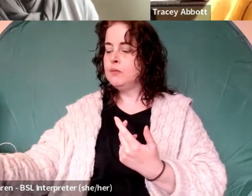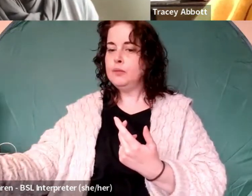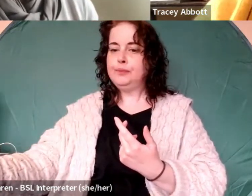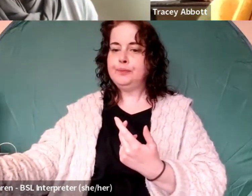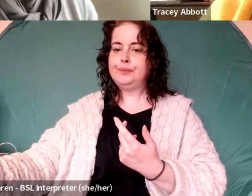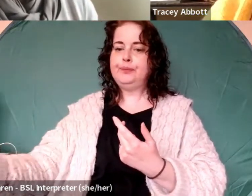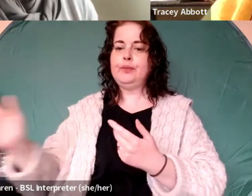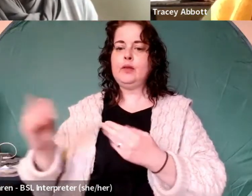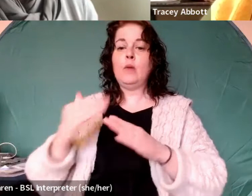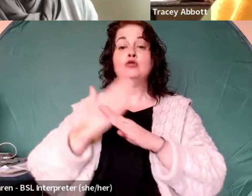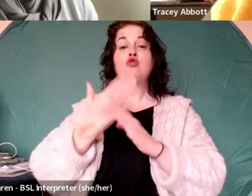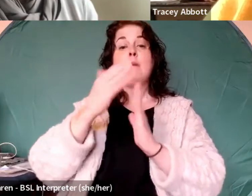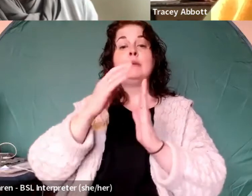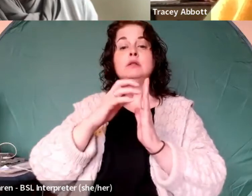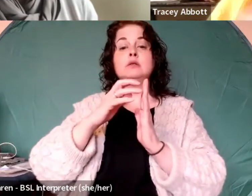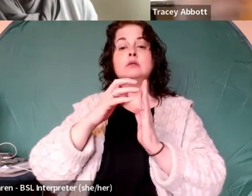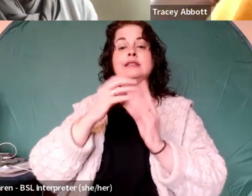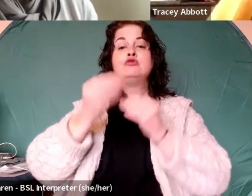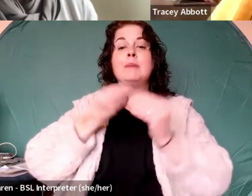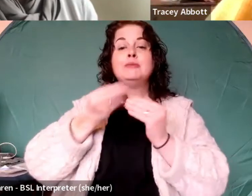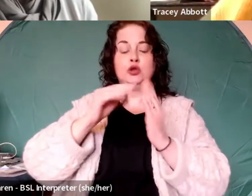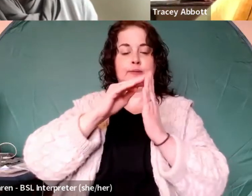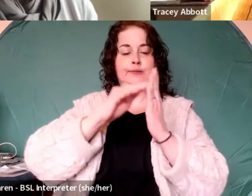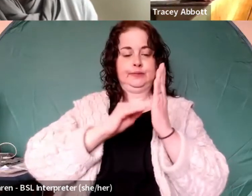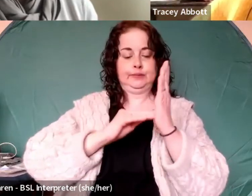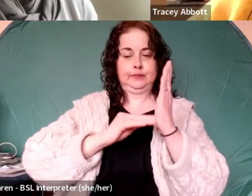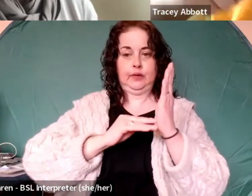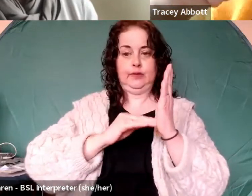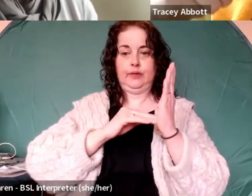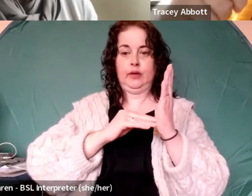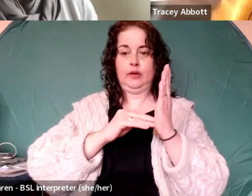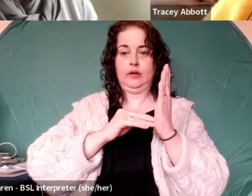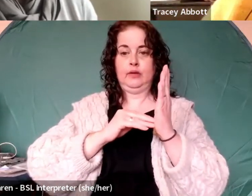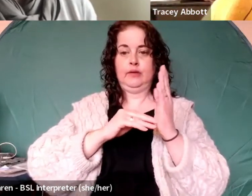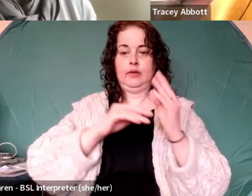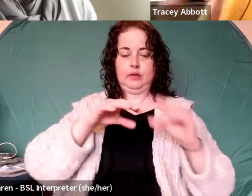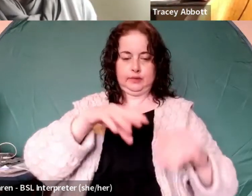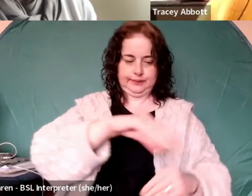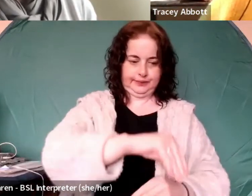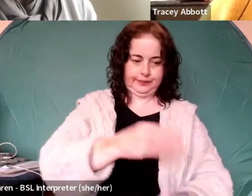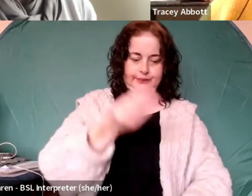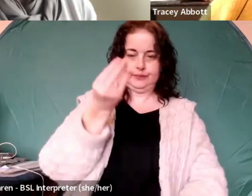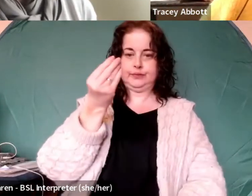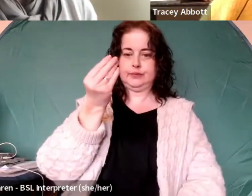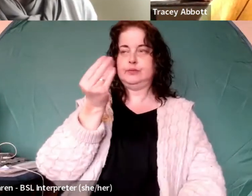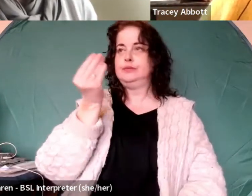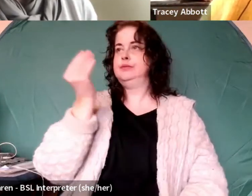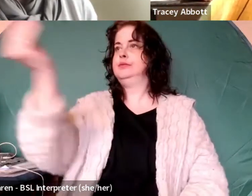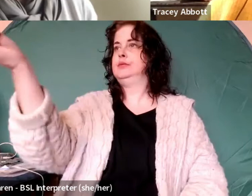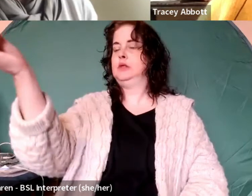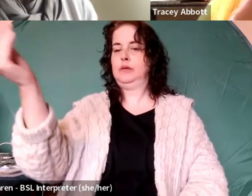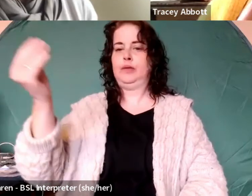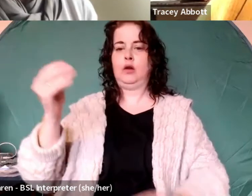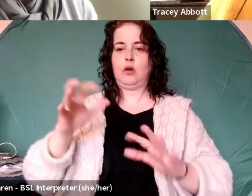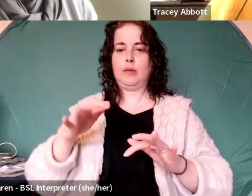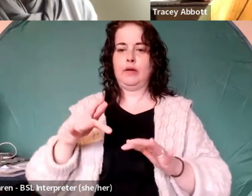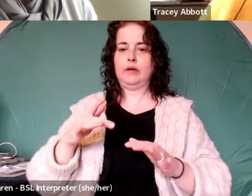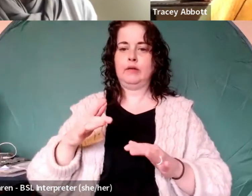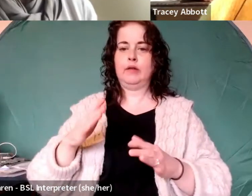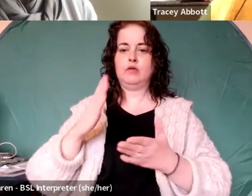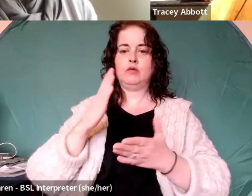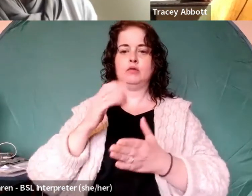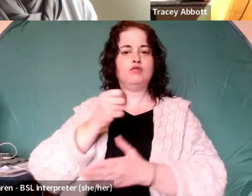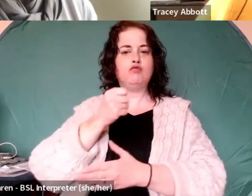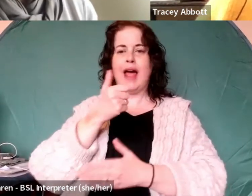things with job descriptions that always fascinated me is, in my day, we used to take them out the filing cabinet. Now you've got them on the computer, but they're very, very